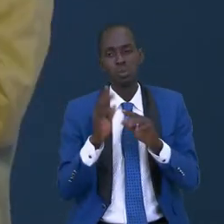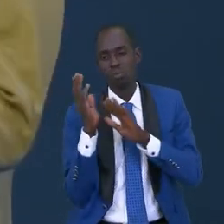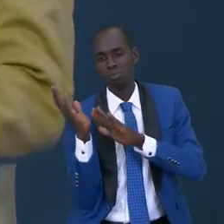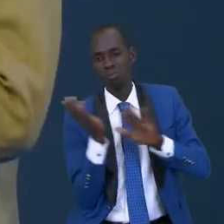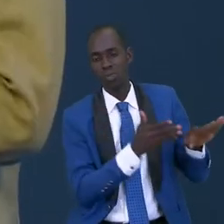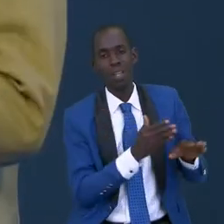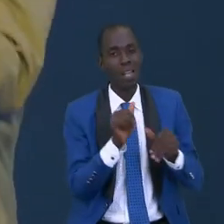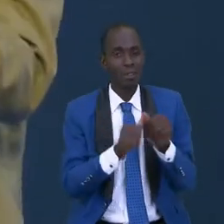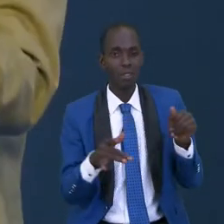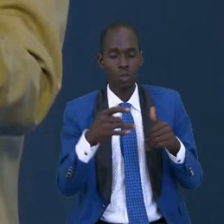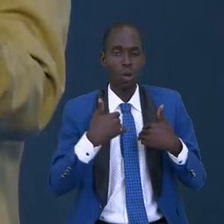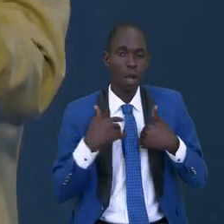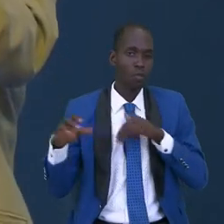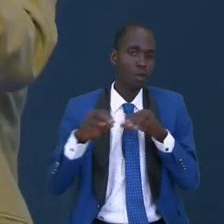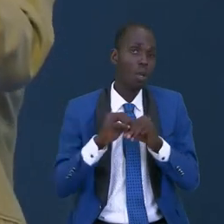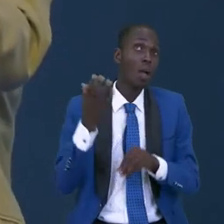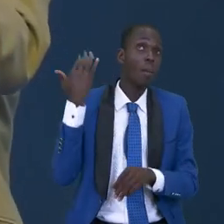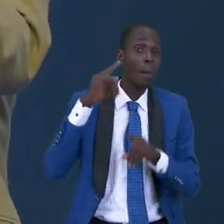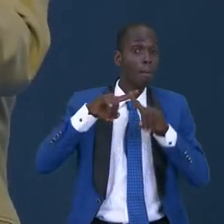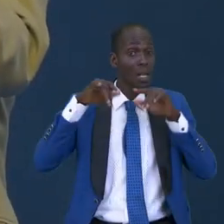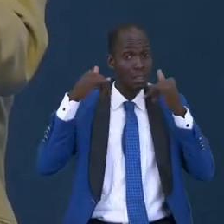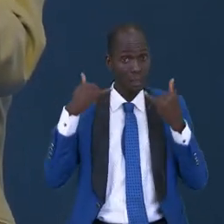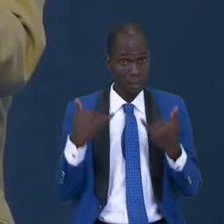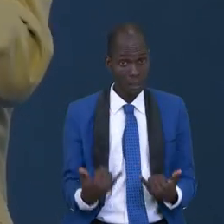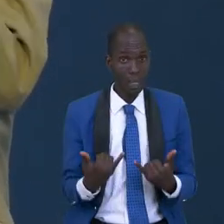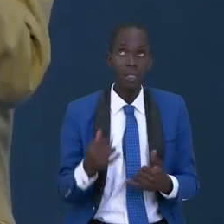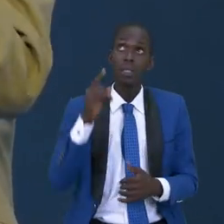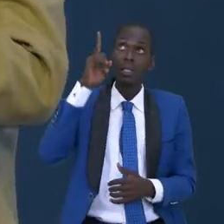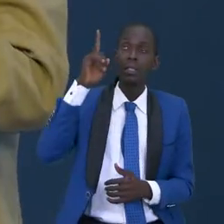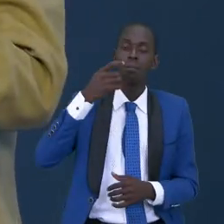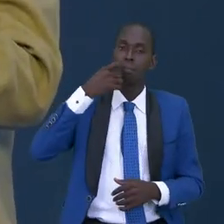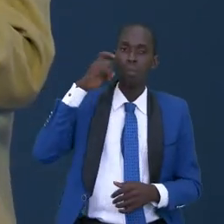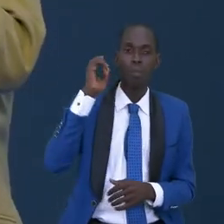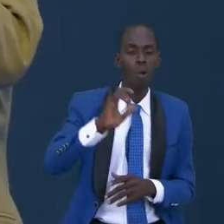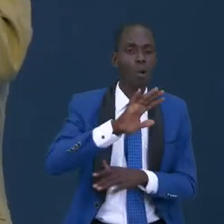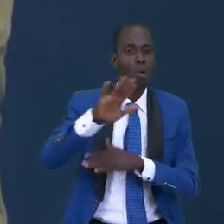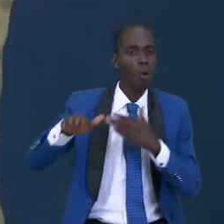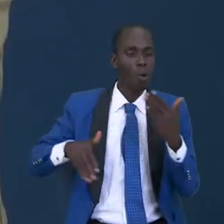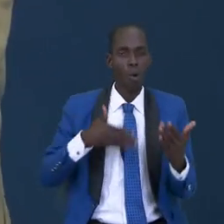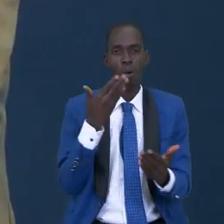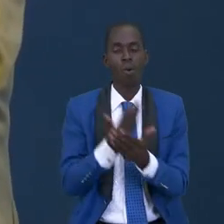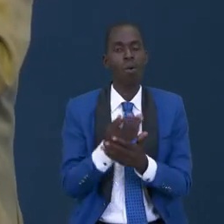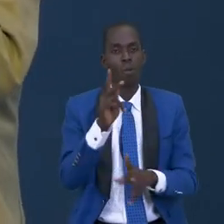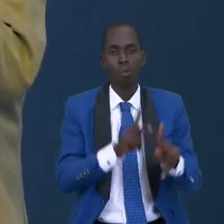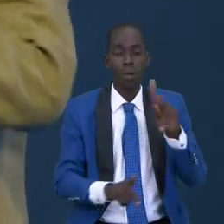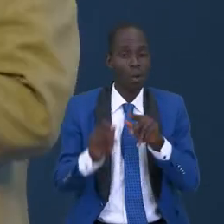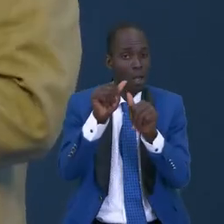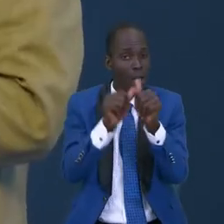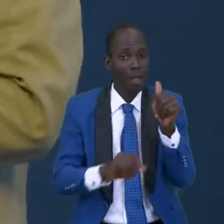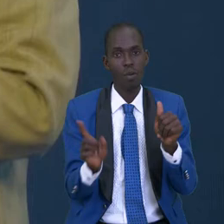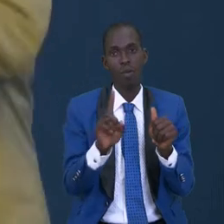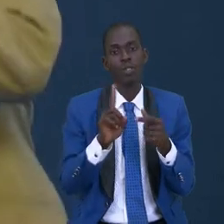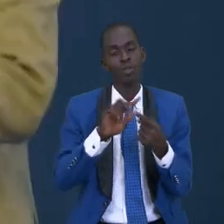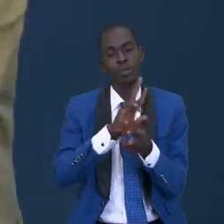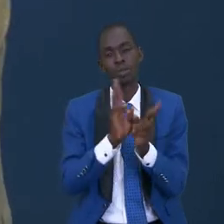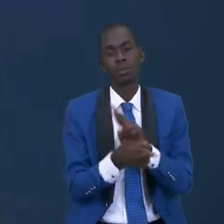you've done in the past, but now he commanded all men everywhere to